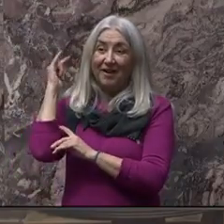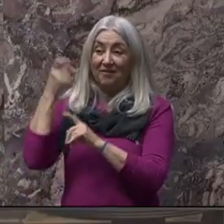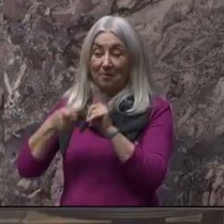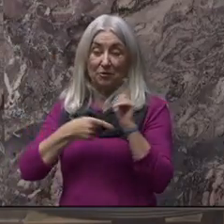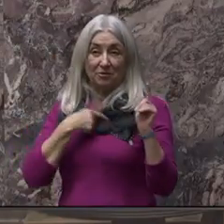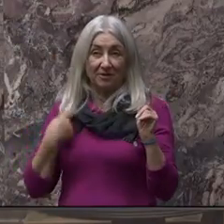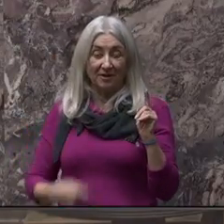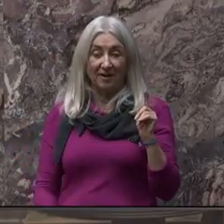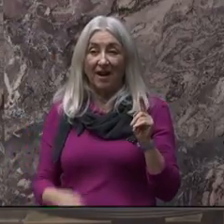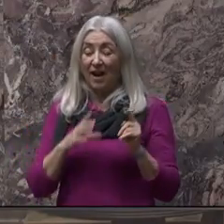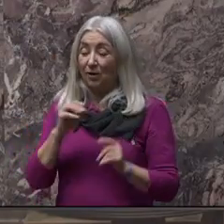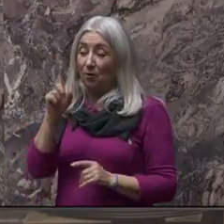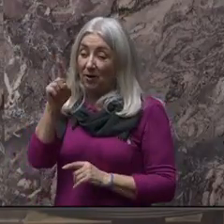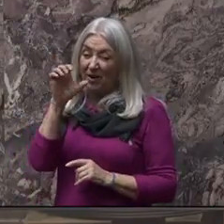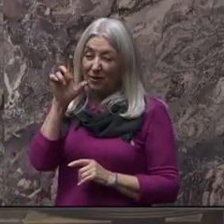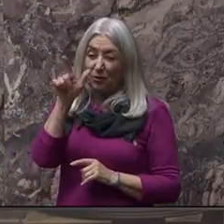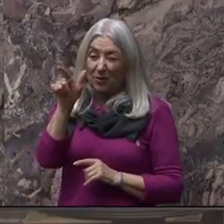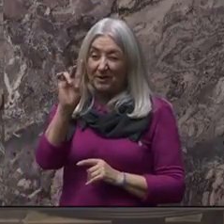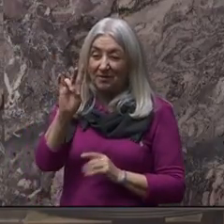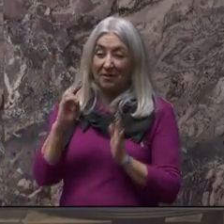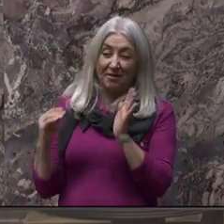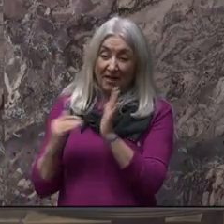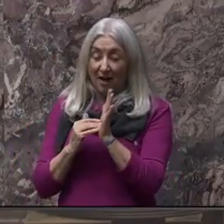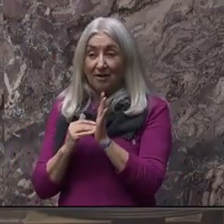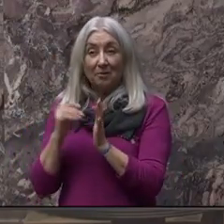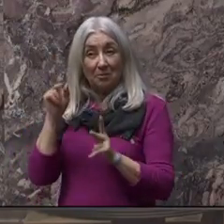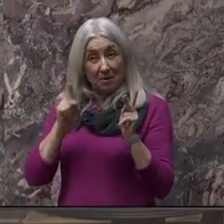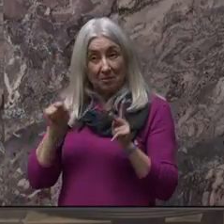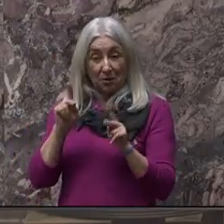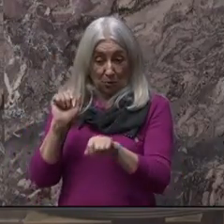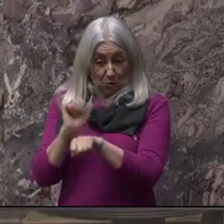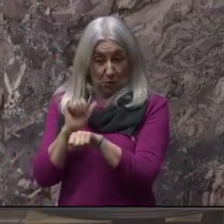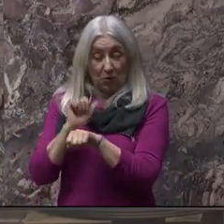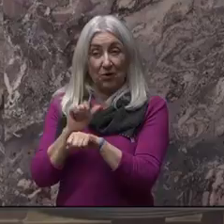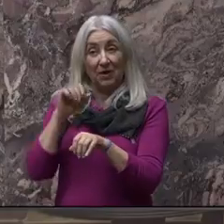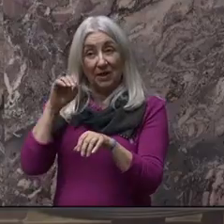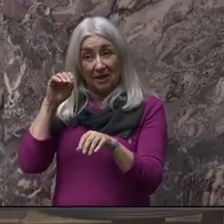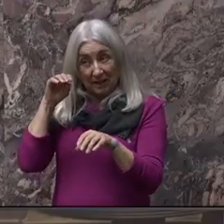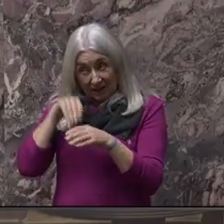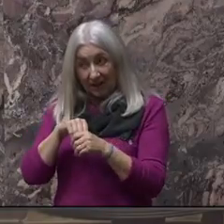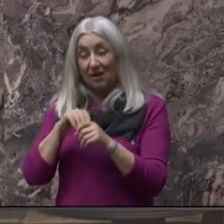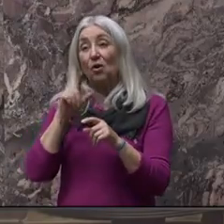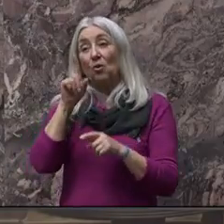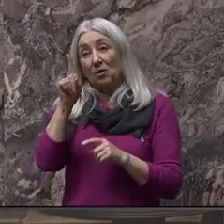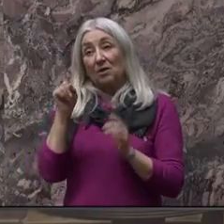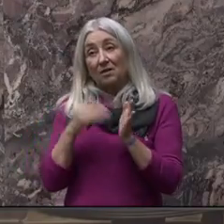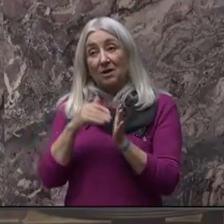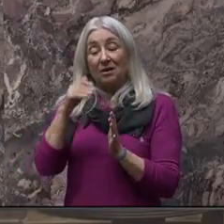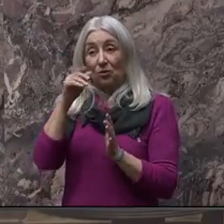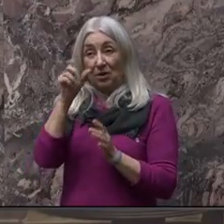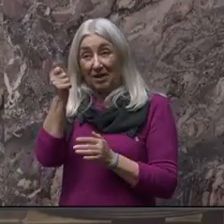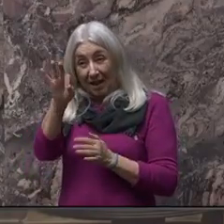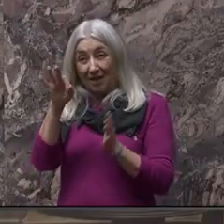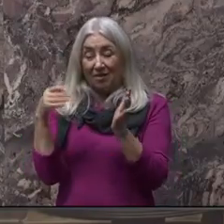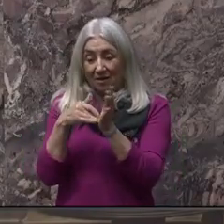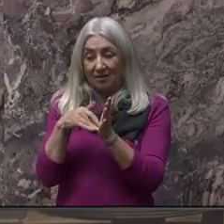and the 127,000 British Columbians working in 19,000 tourism